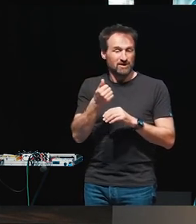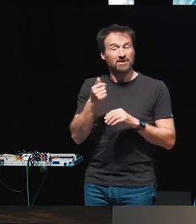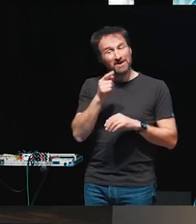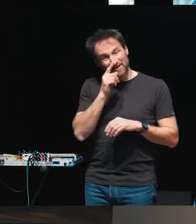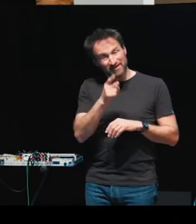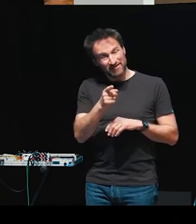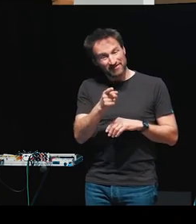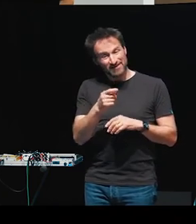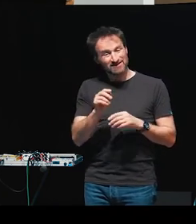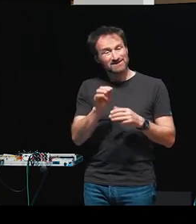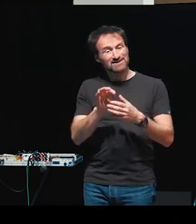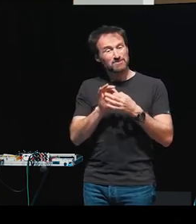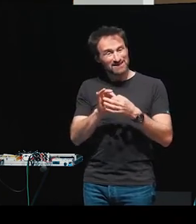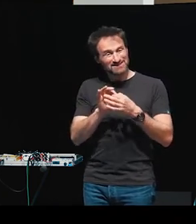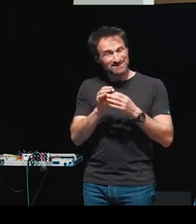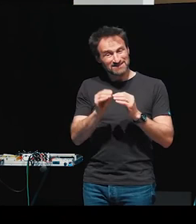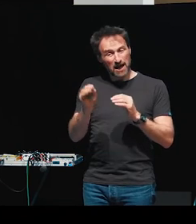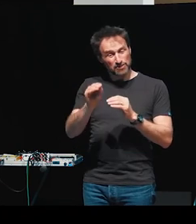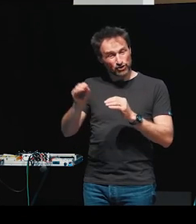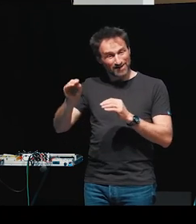dependencies is super safe.